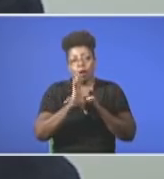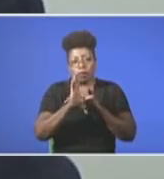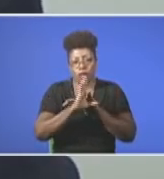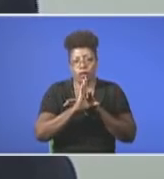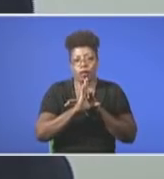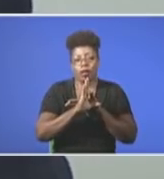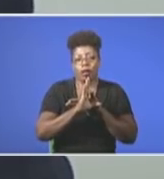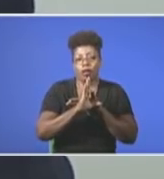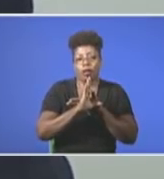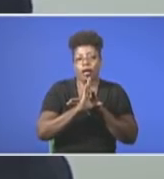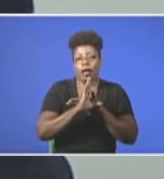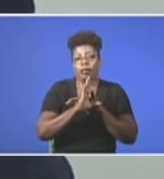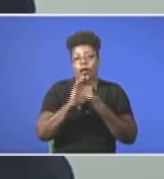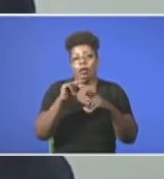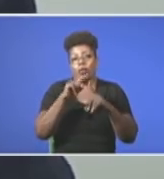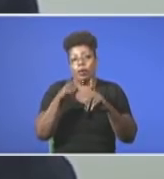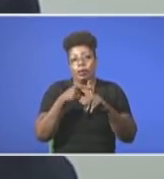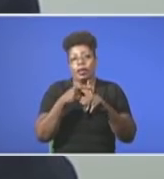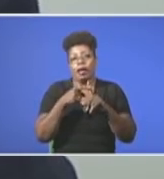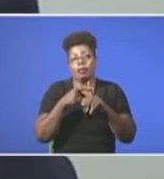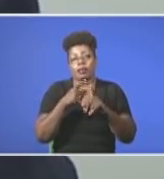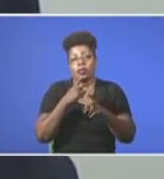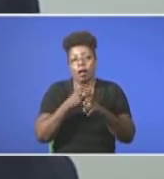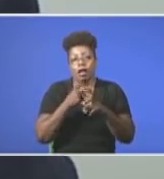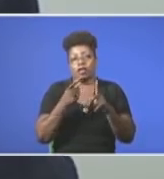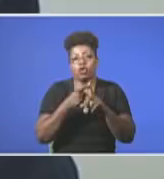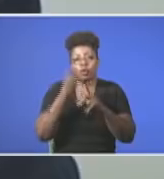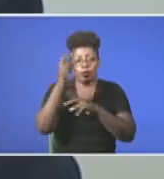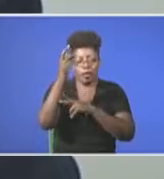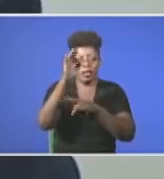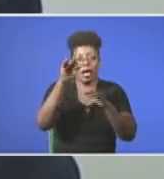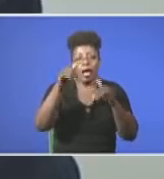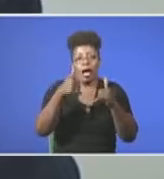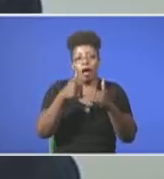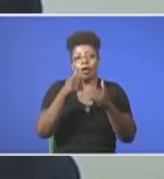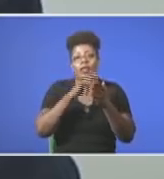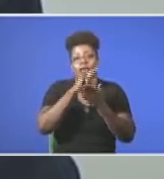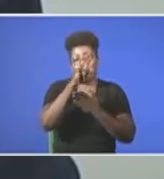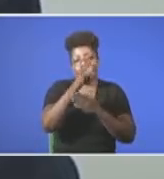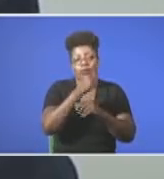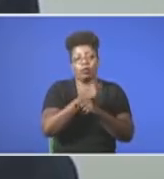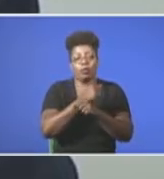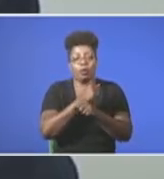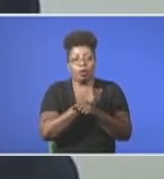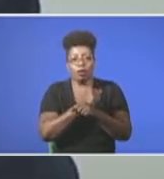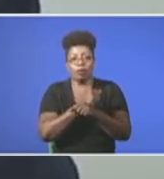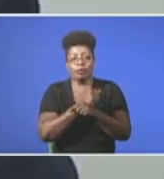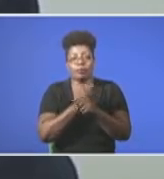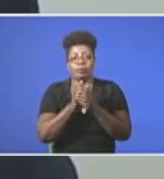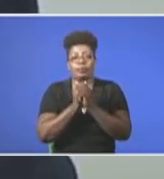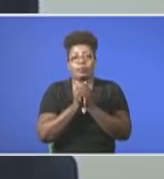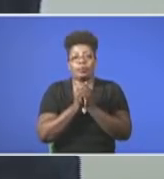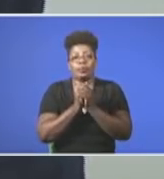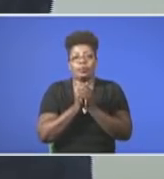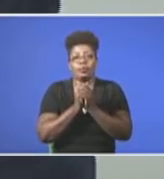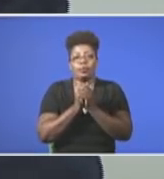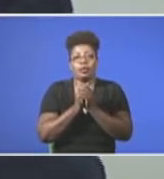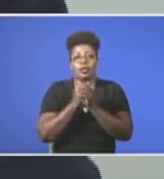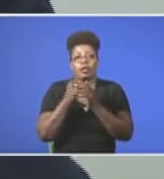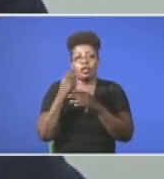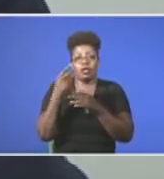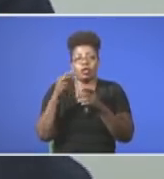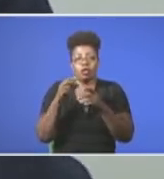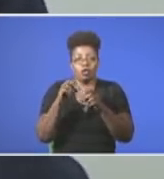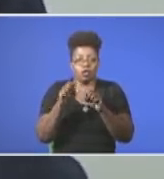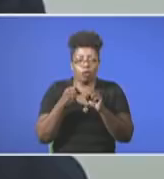it becomes a bit difficult to predict just how the flights would operate. And therefore, it may have seemed as